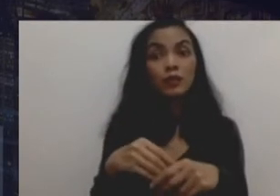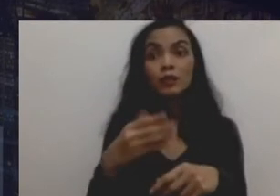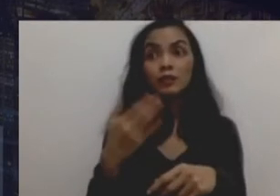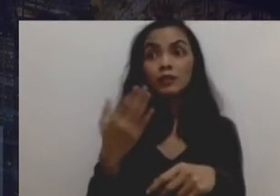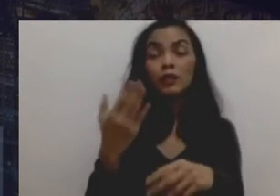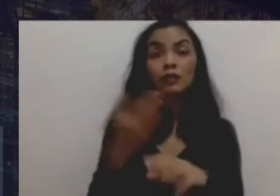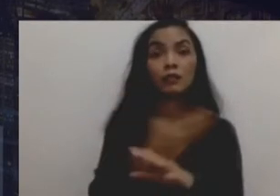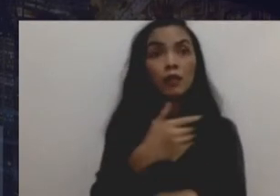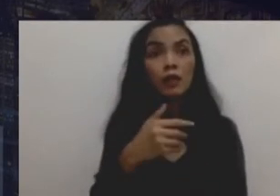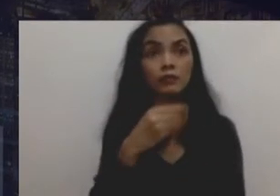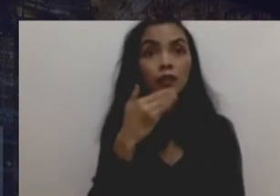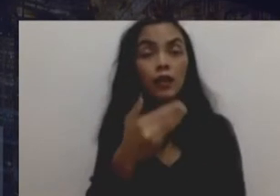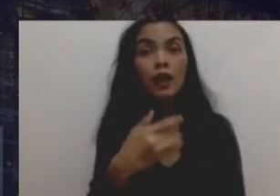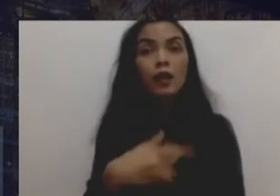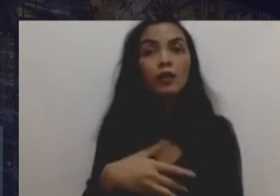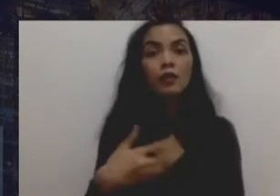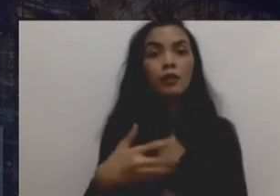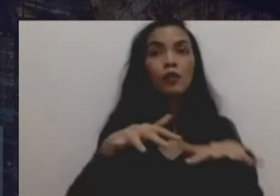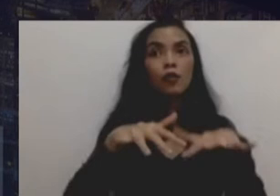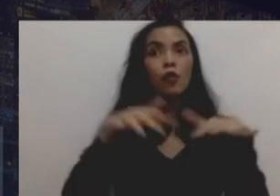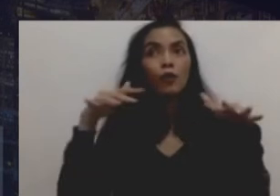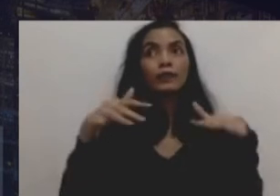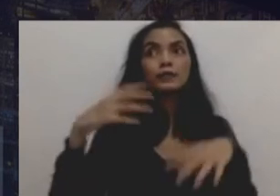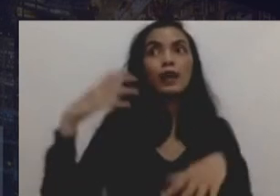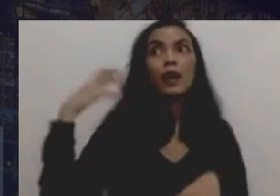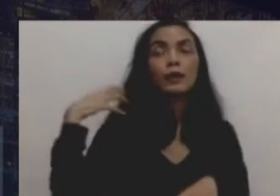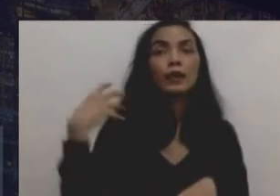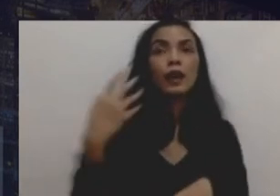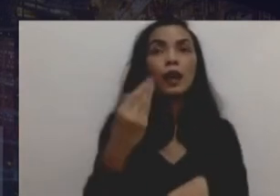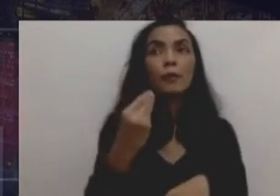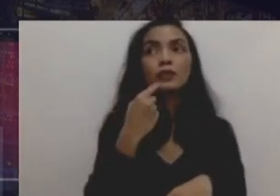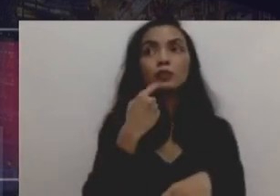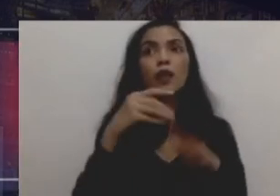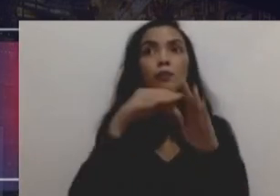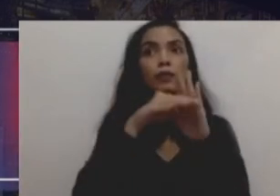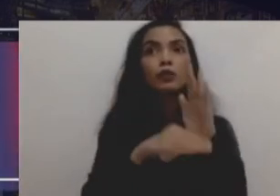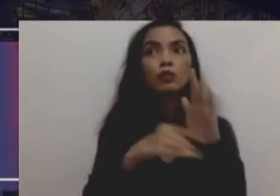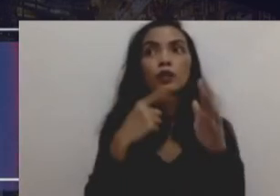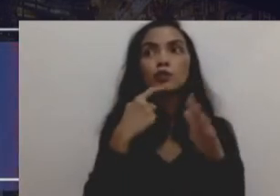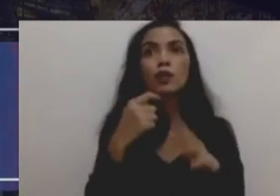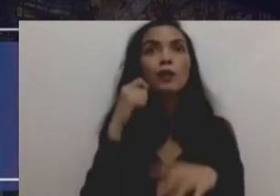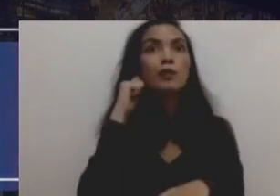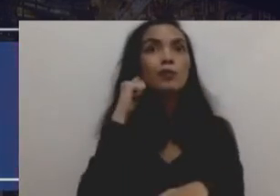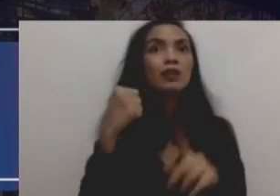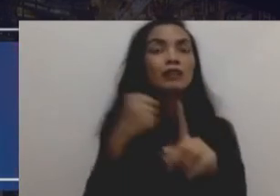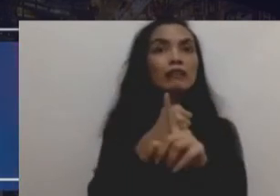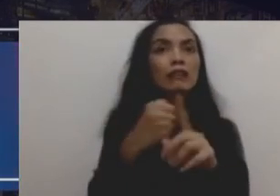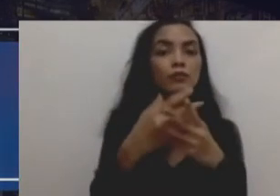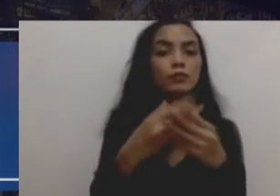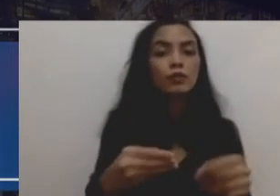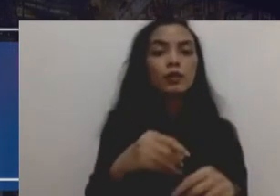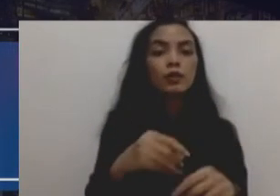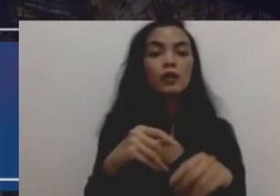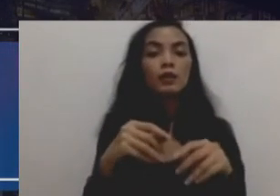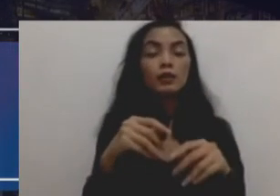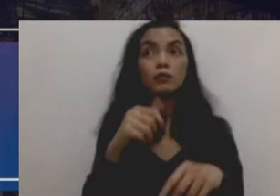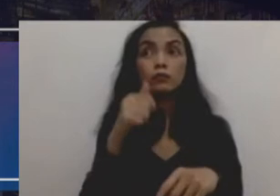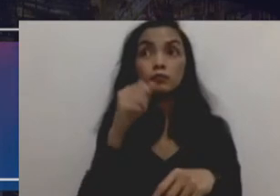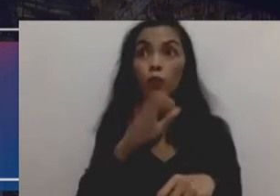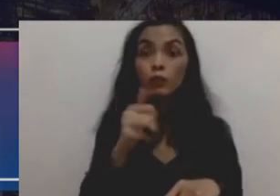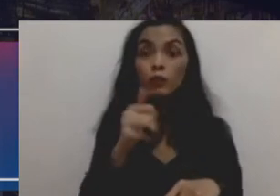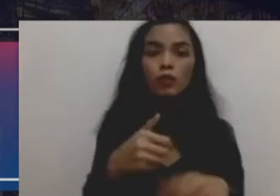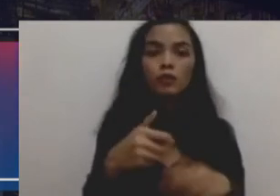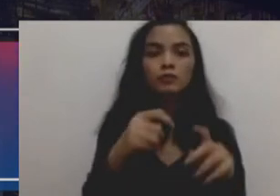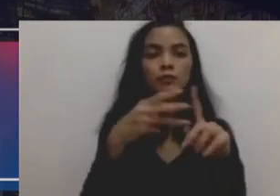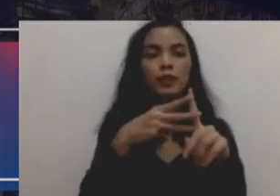United States Congress pass the Violence Against Women Act? And the correct answer is B, 1994.